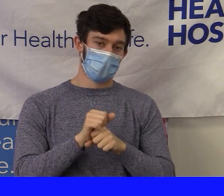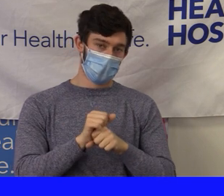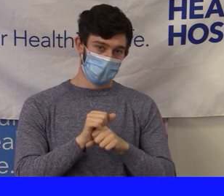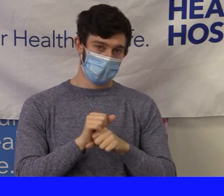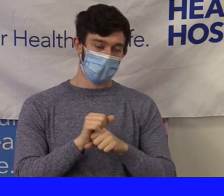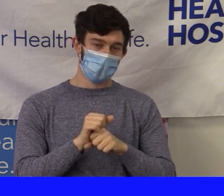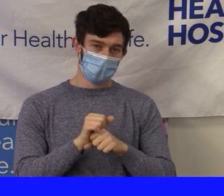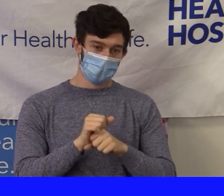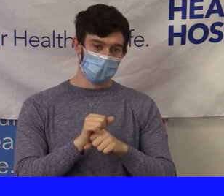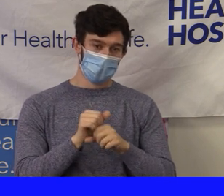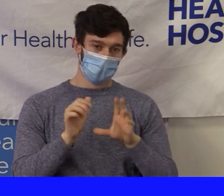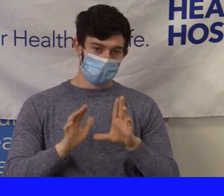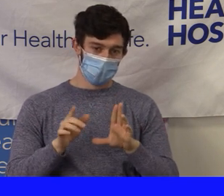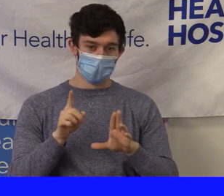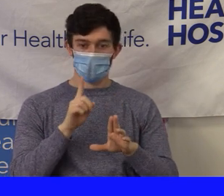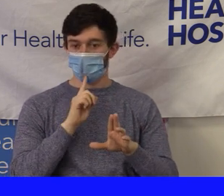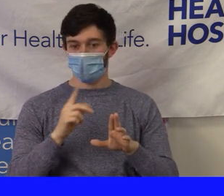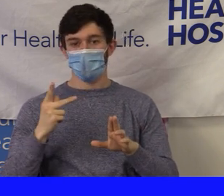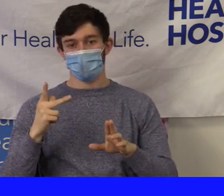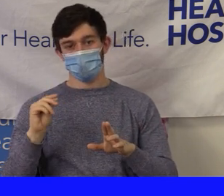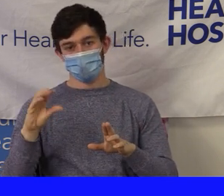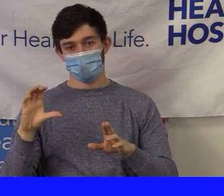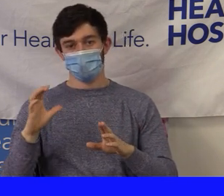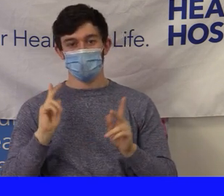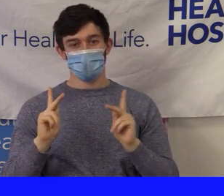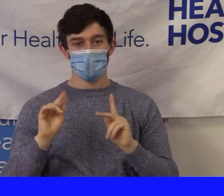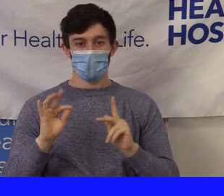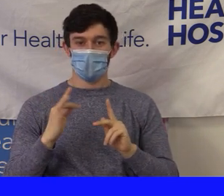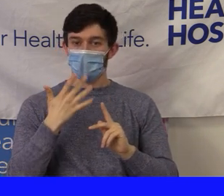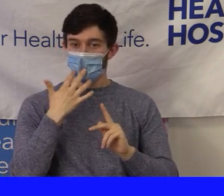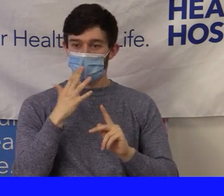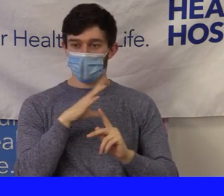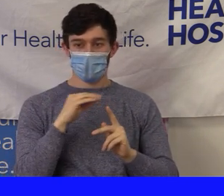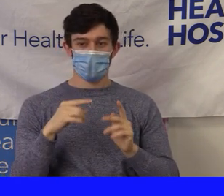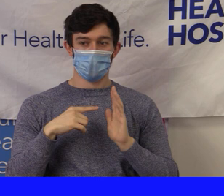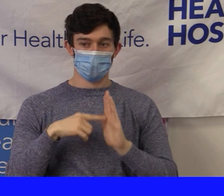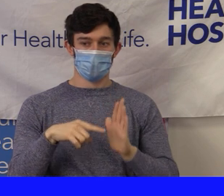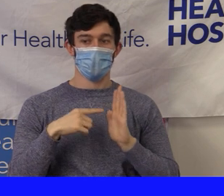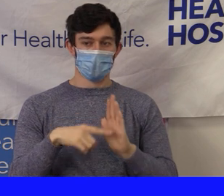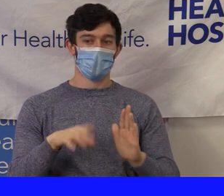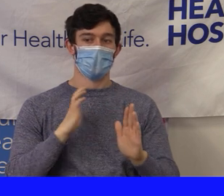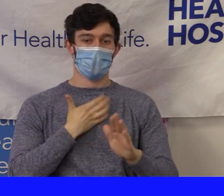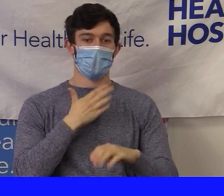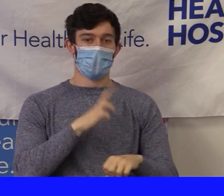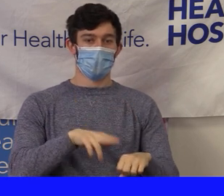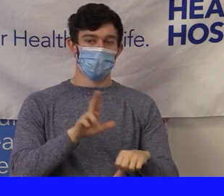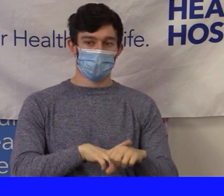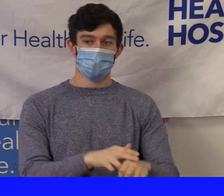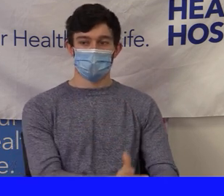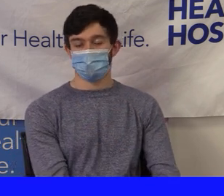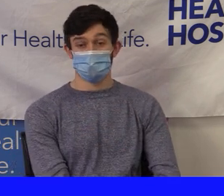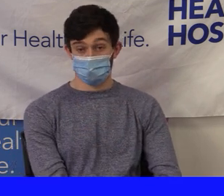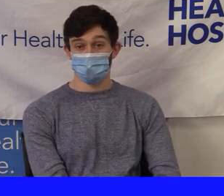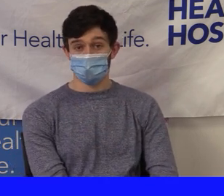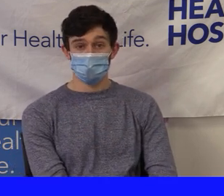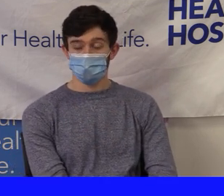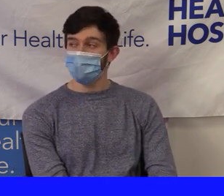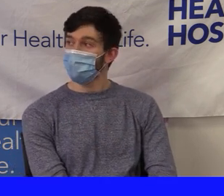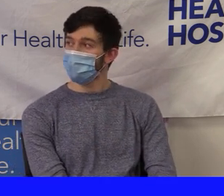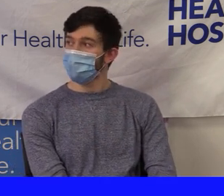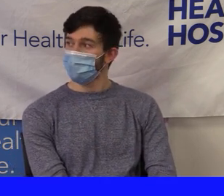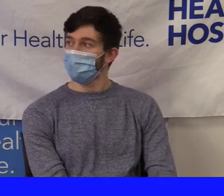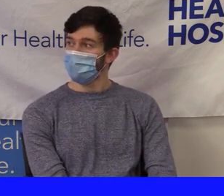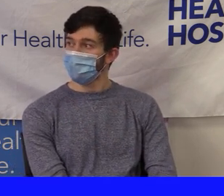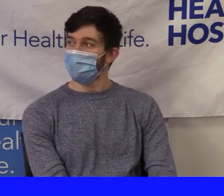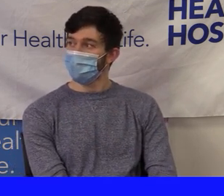are people of color, and represent very much our patient. Oh, the workforce